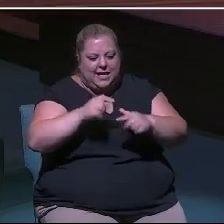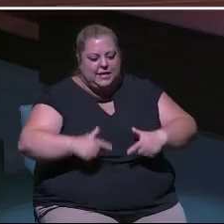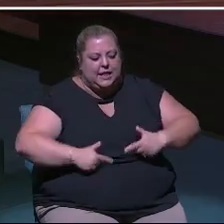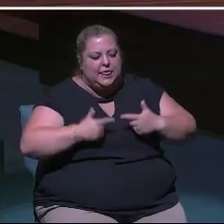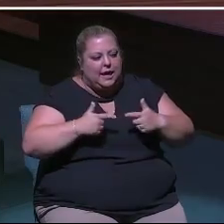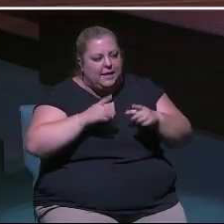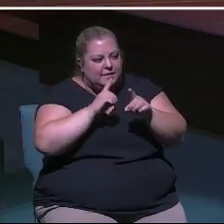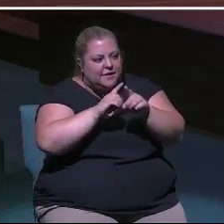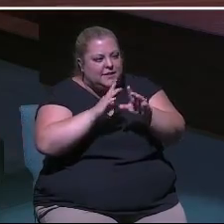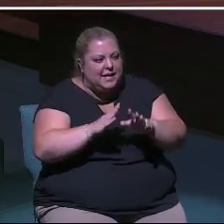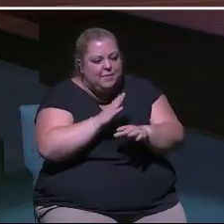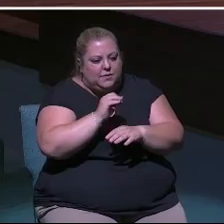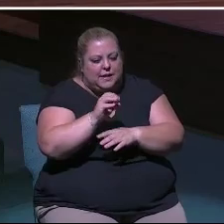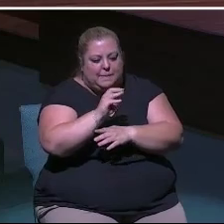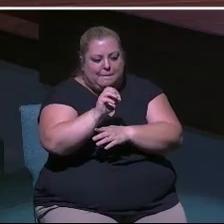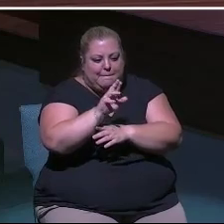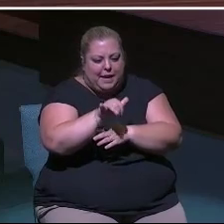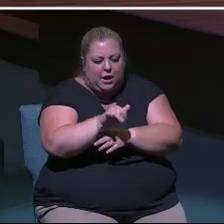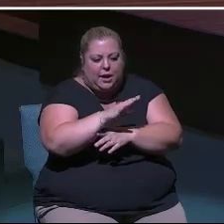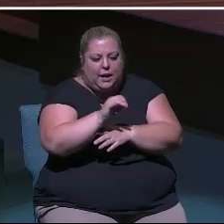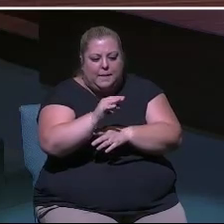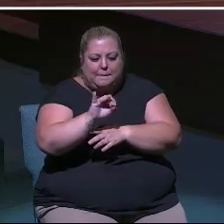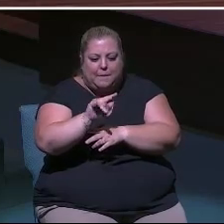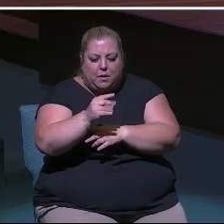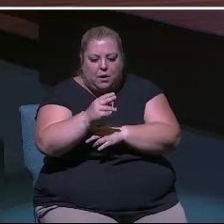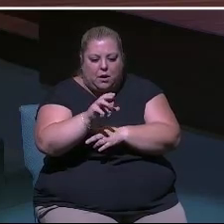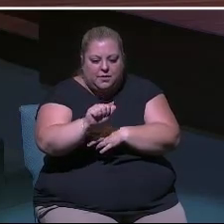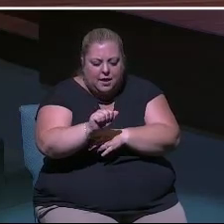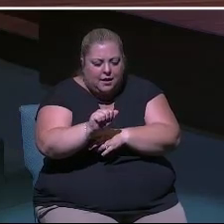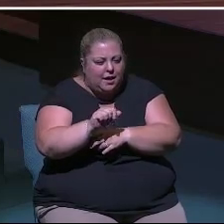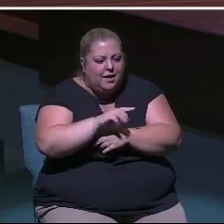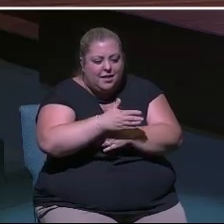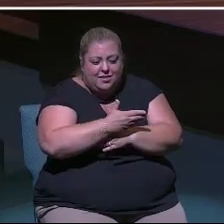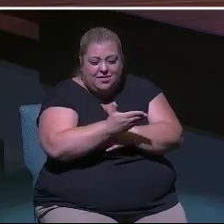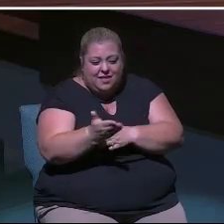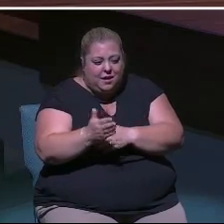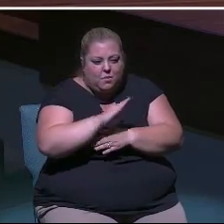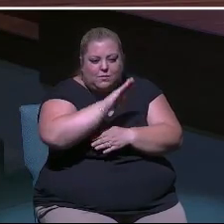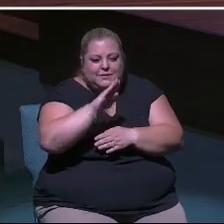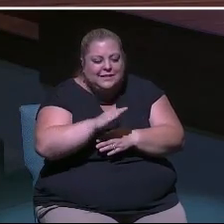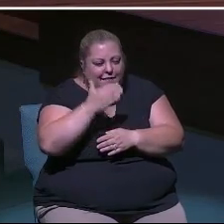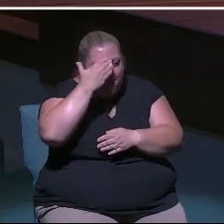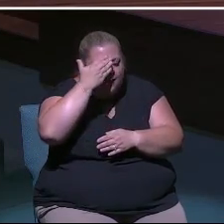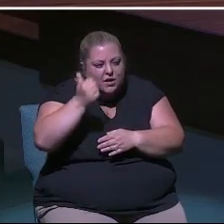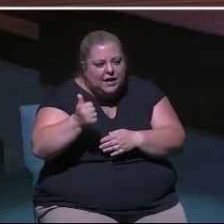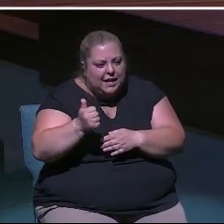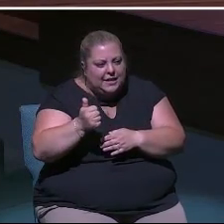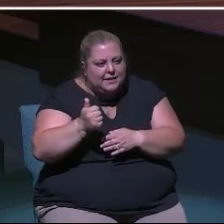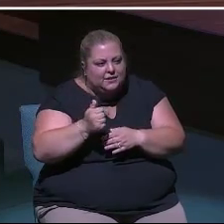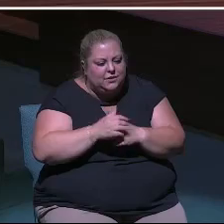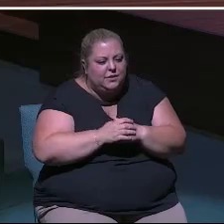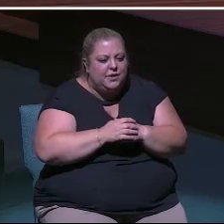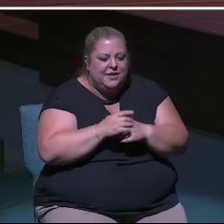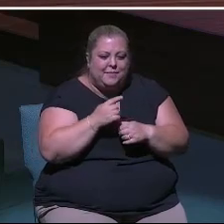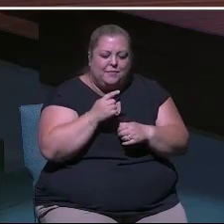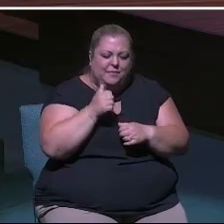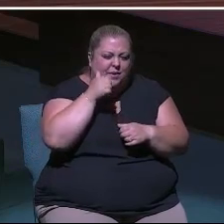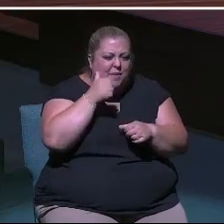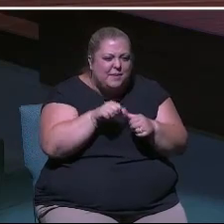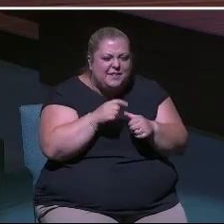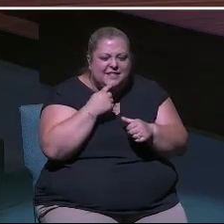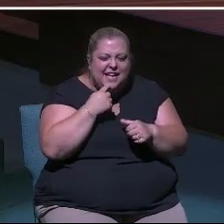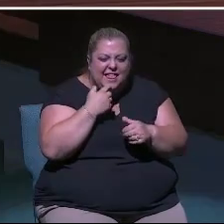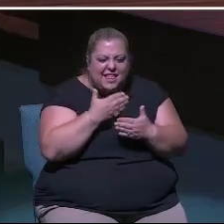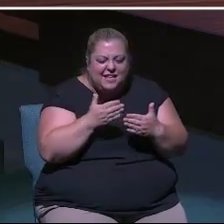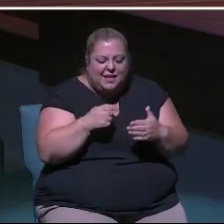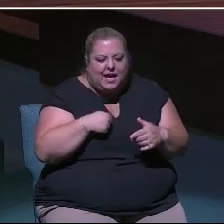Mary and Martha and Lazarus. They will never forget. I mean, we say things like, I was there when, and we can talk